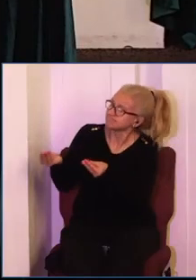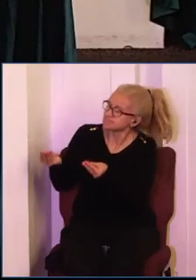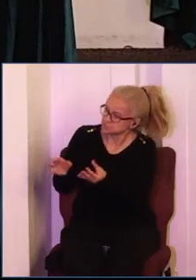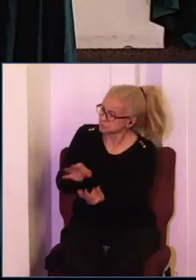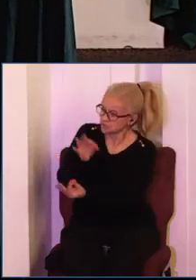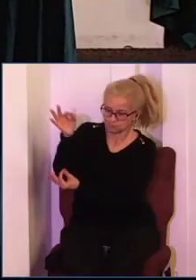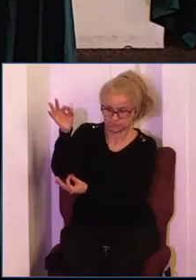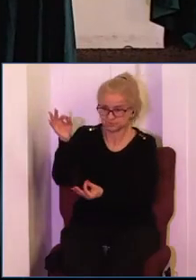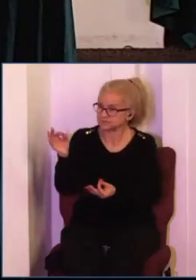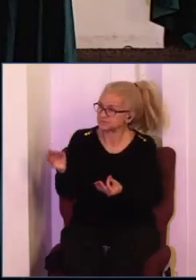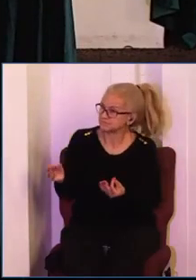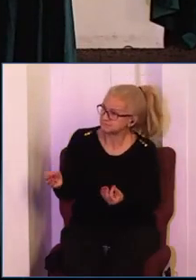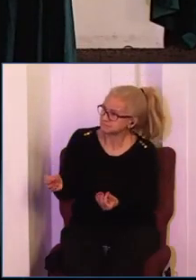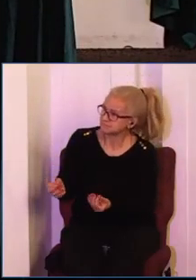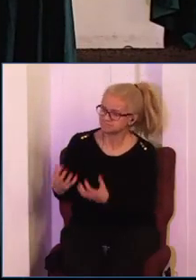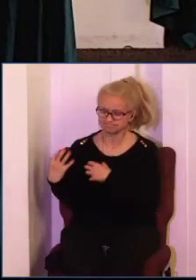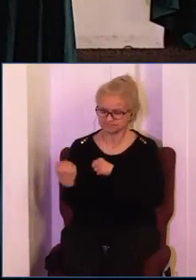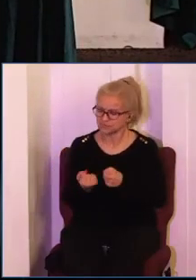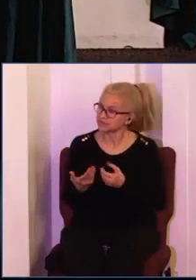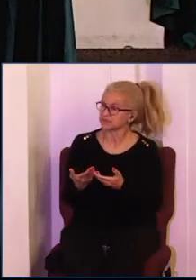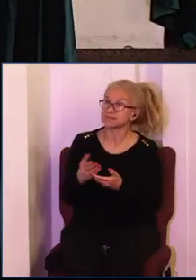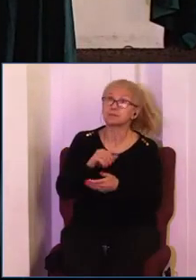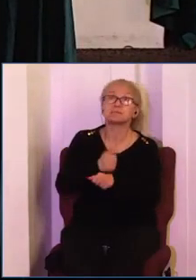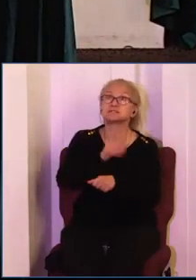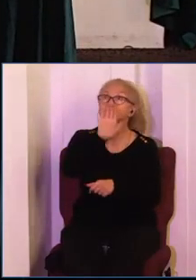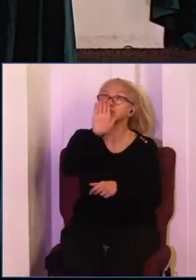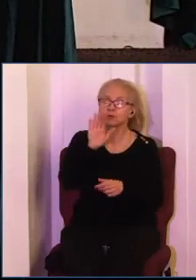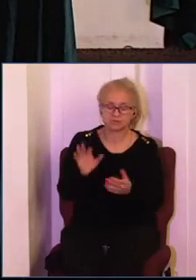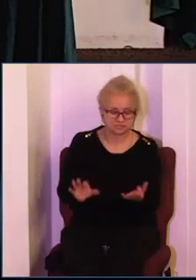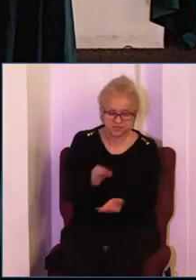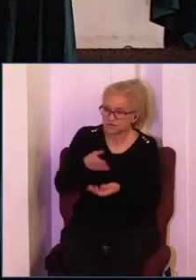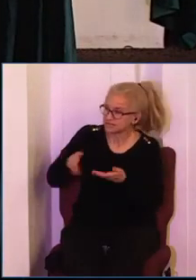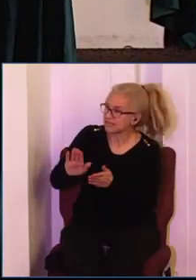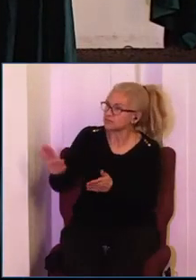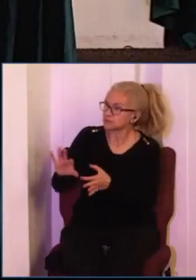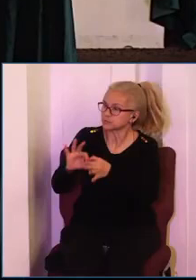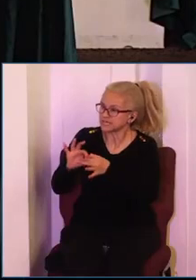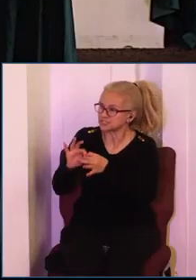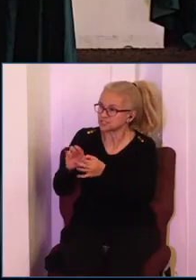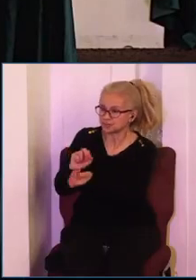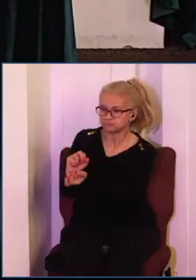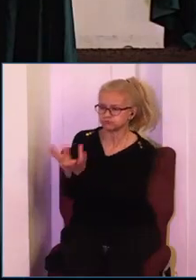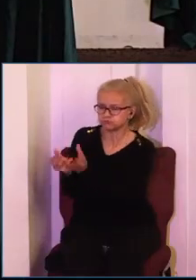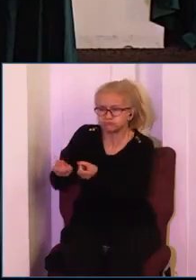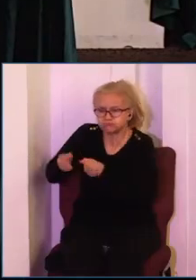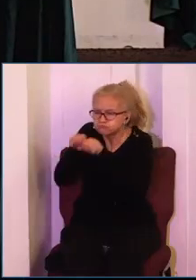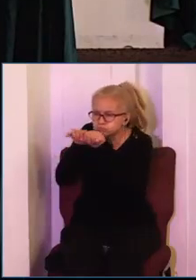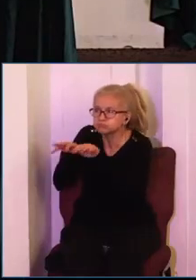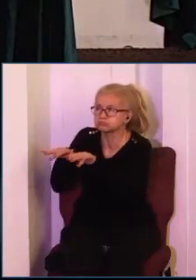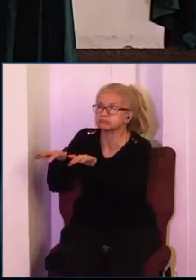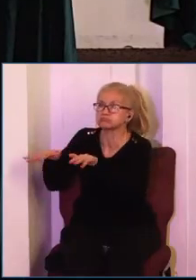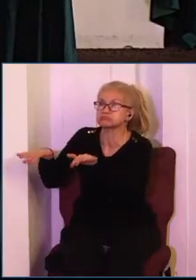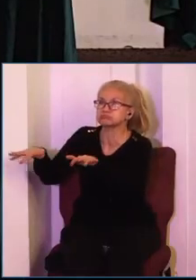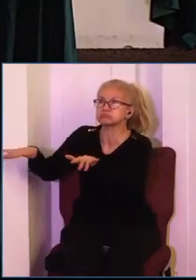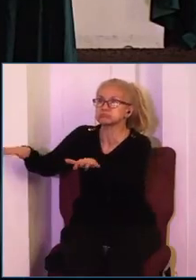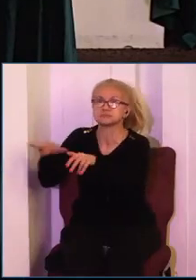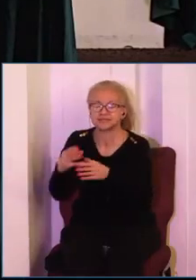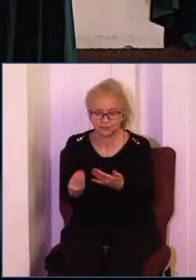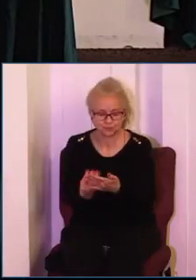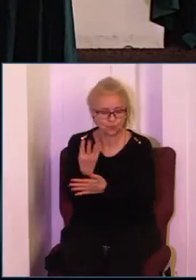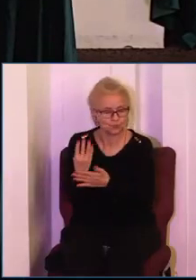spiritually, by your Spirit. Let those relationships continue to be blessed and